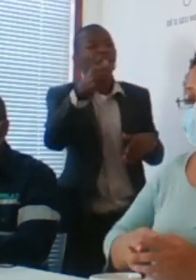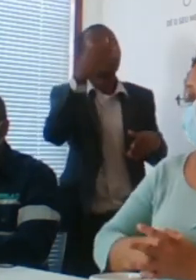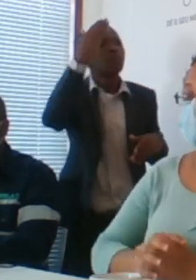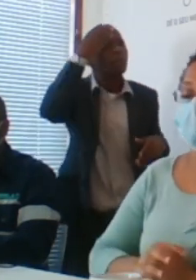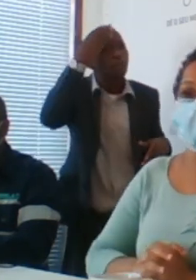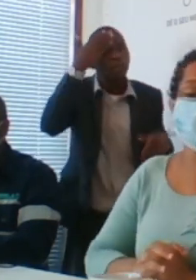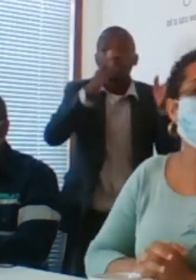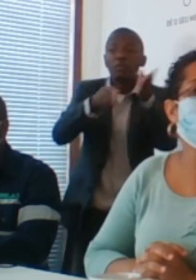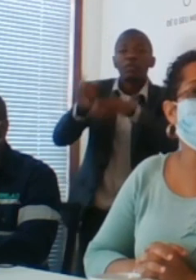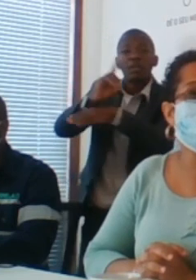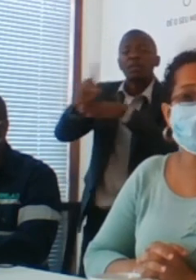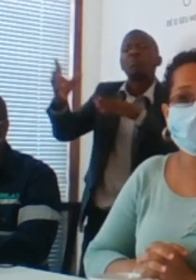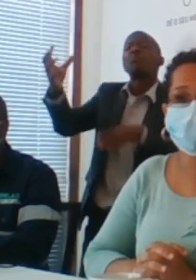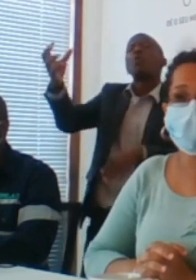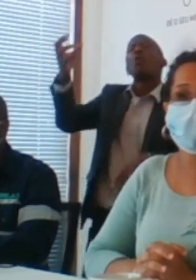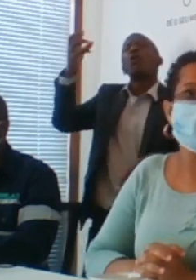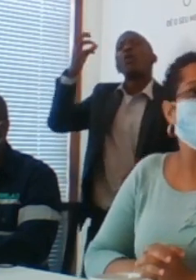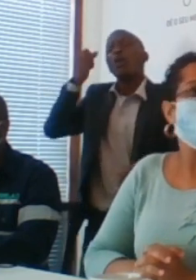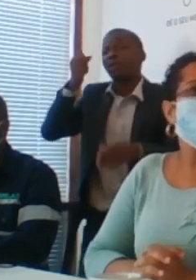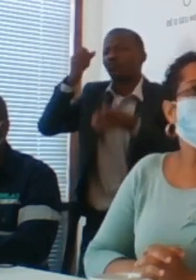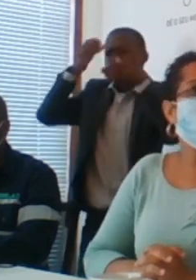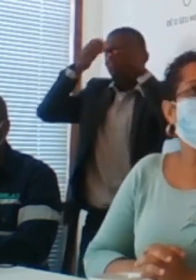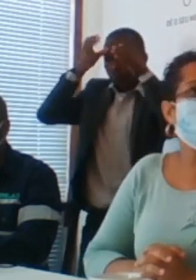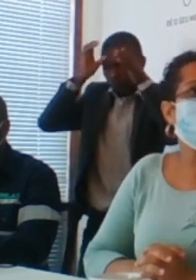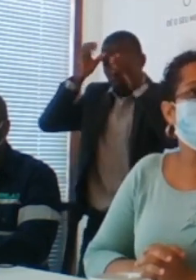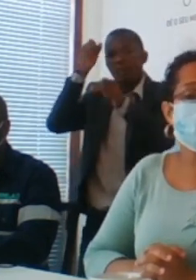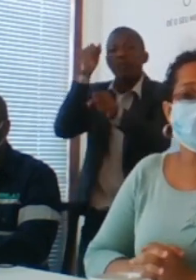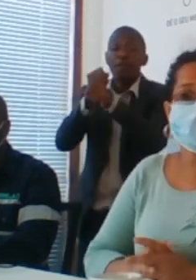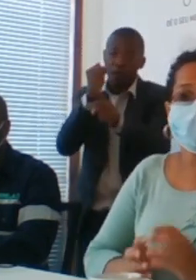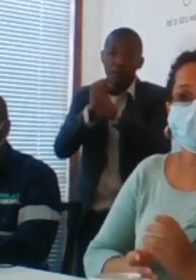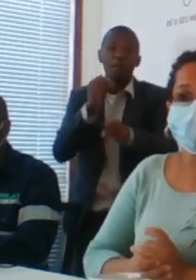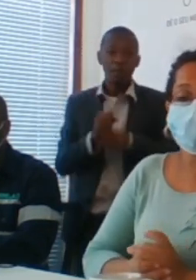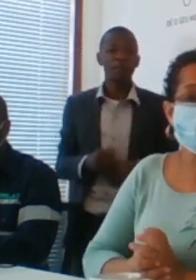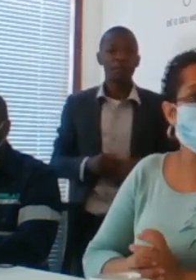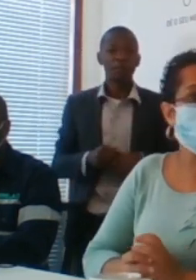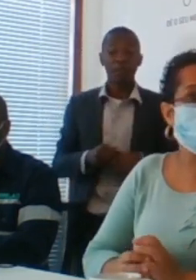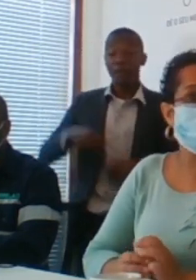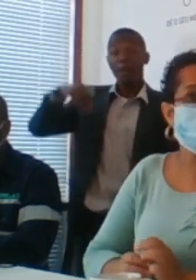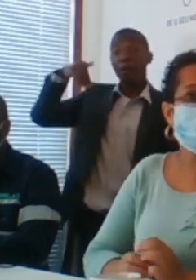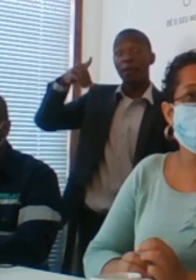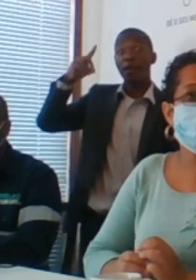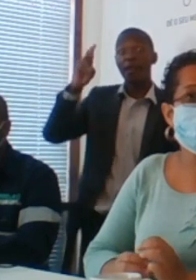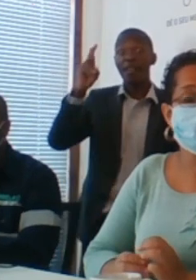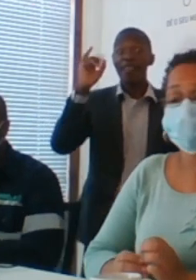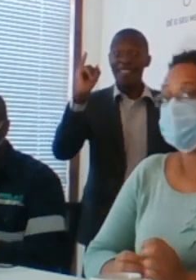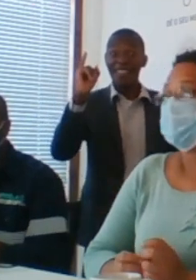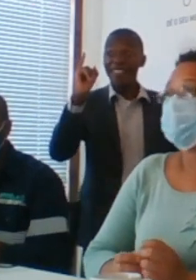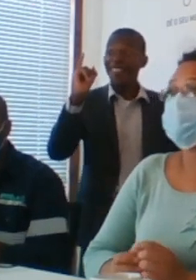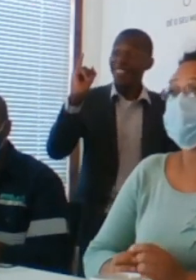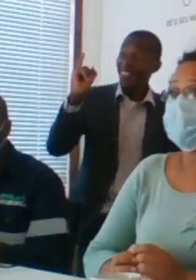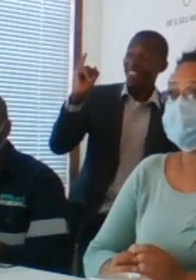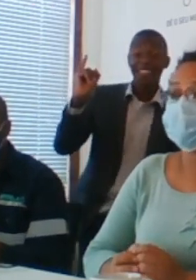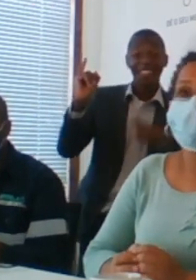in education and can have a job. PRI Mozambique is one of the pioneers that is doing enhancing